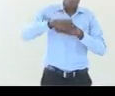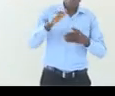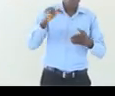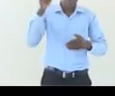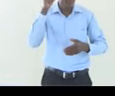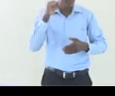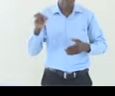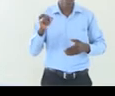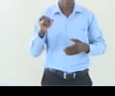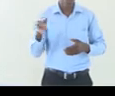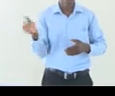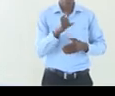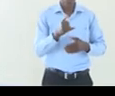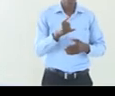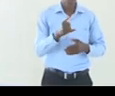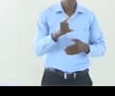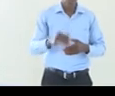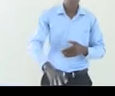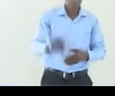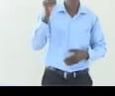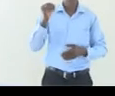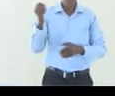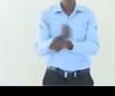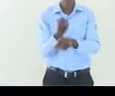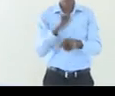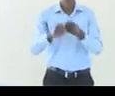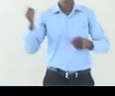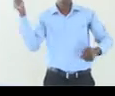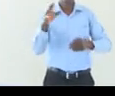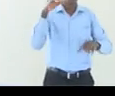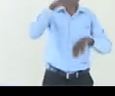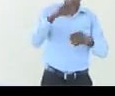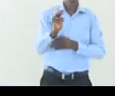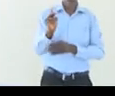listening to Jesus, halfway through, they are picking their stones to stone him.